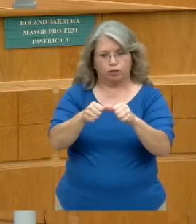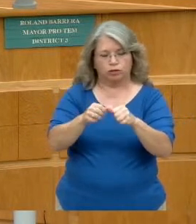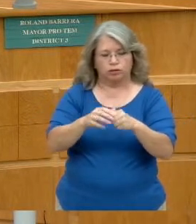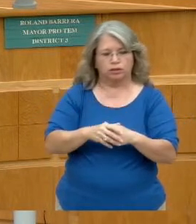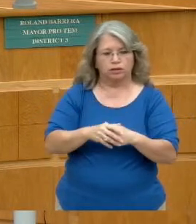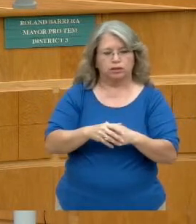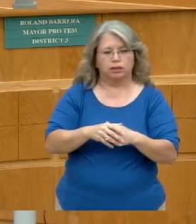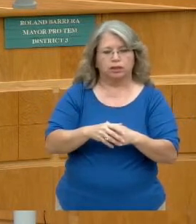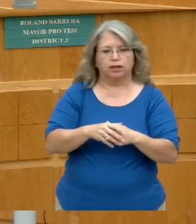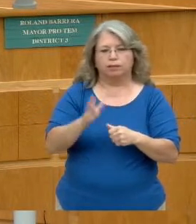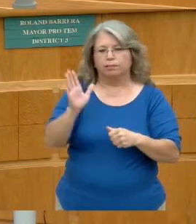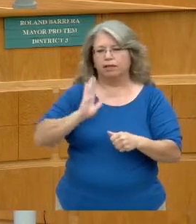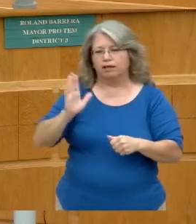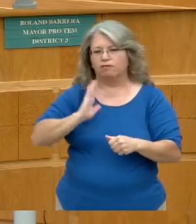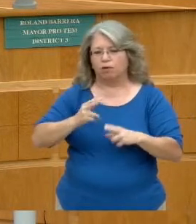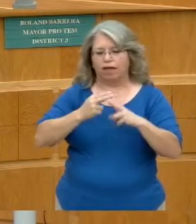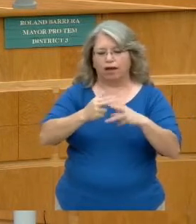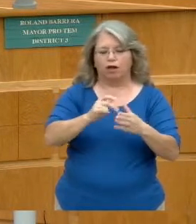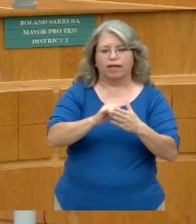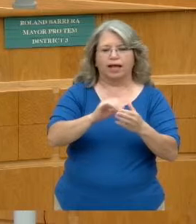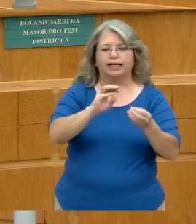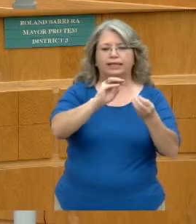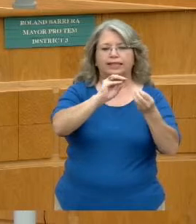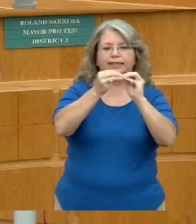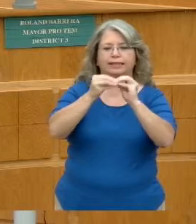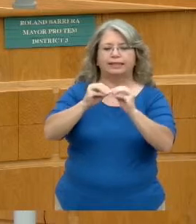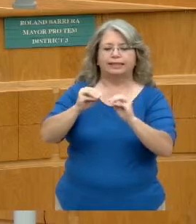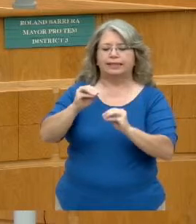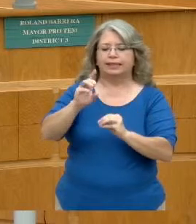called Decoration Day many, many years ago, and